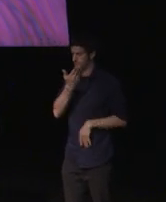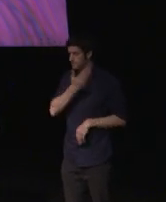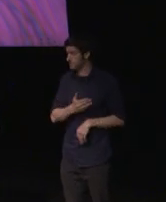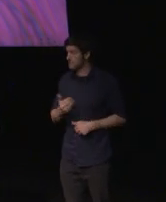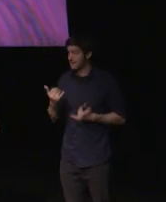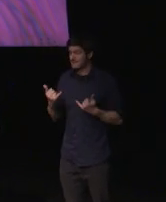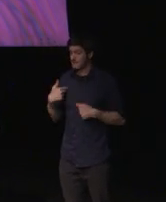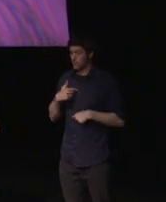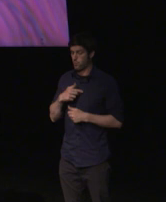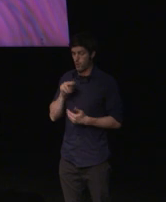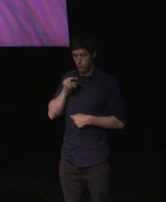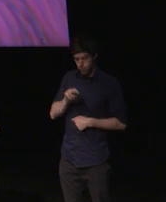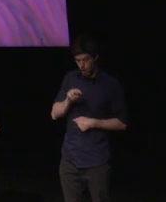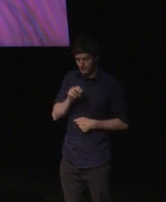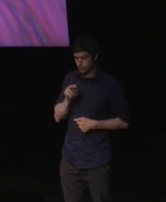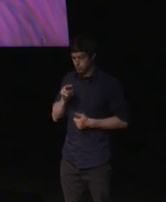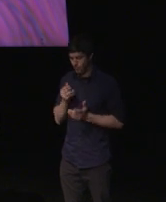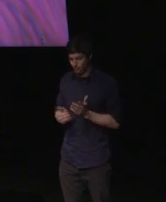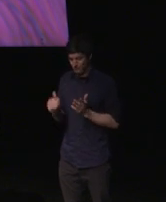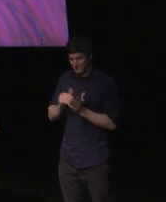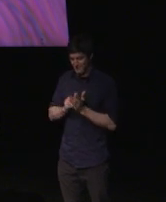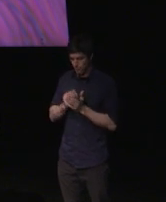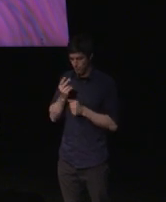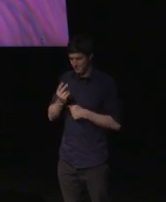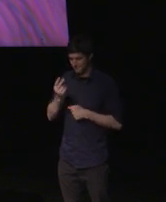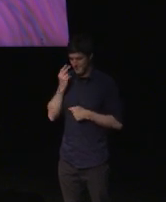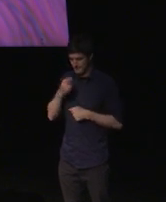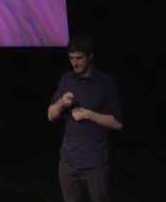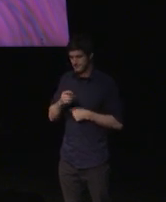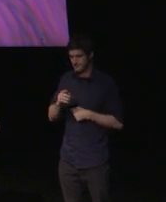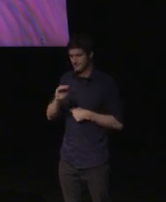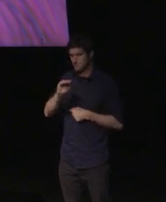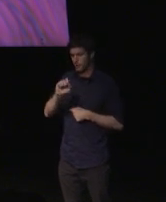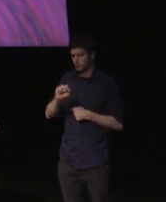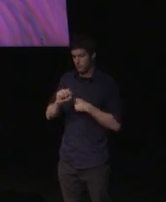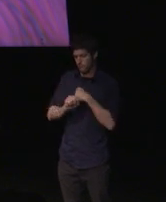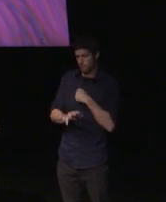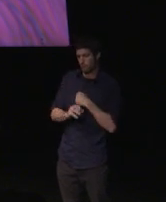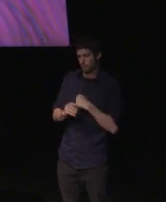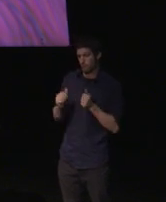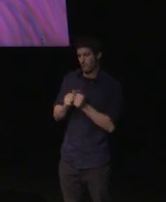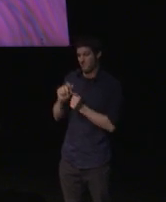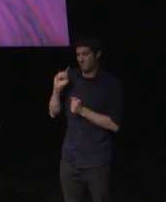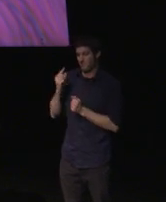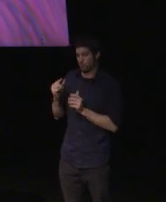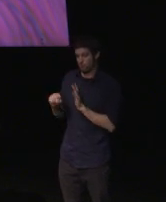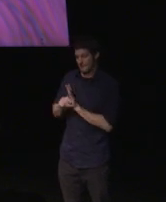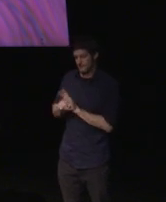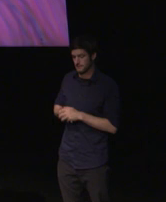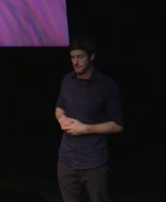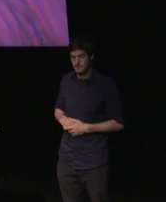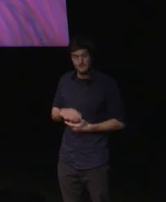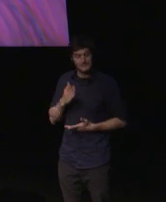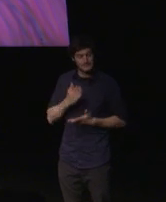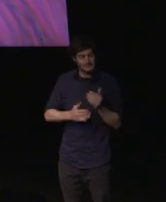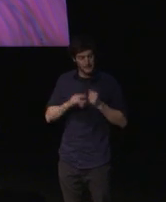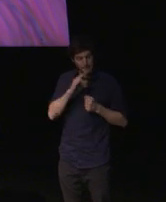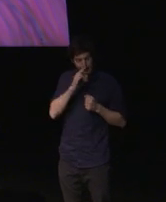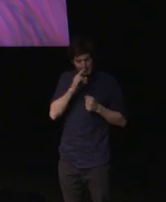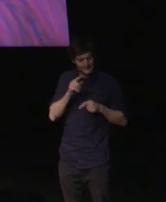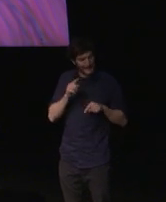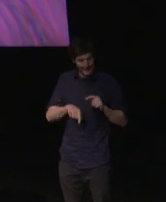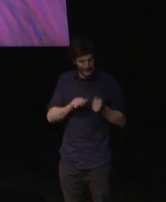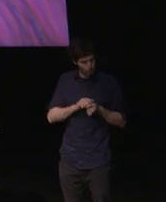and reflected upon this Microsoft commercial with first grade. Here are some of their thoughts. Some kids cannot change. It doesn't mean they can't